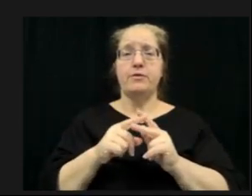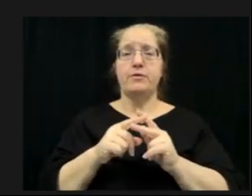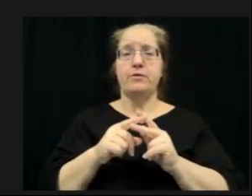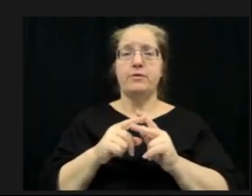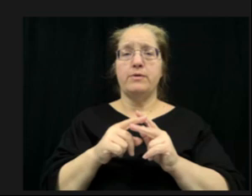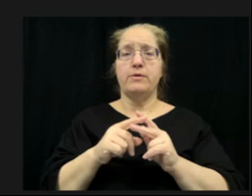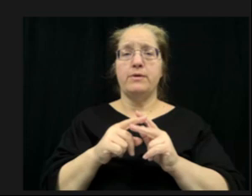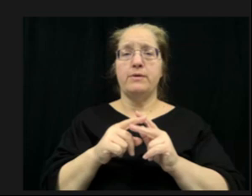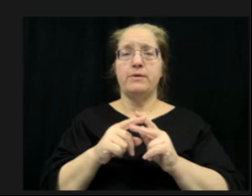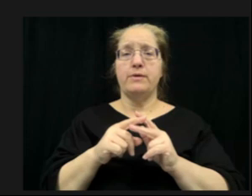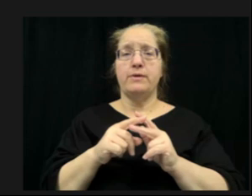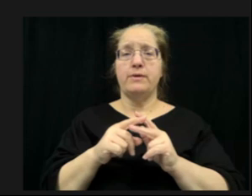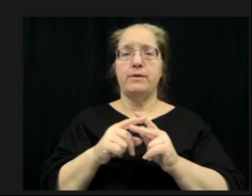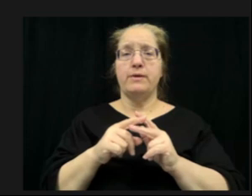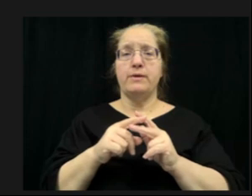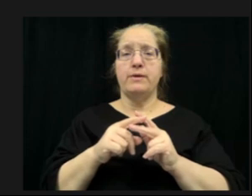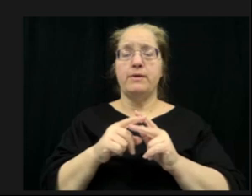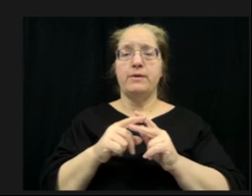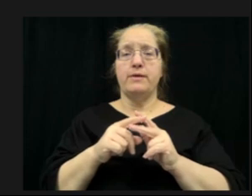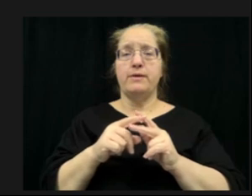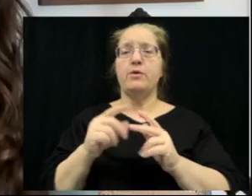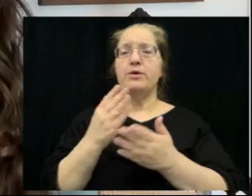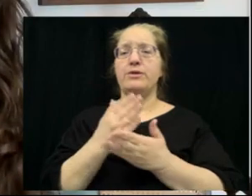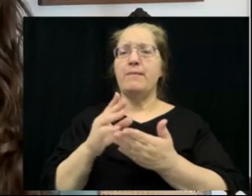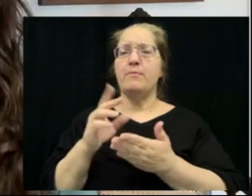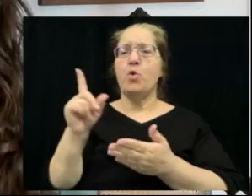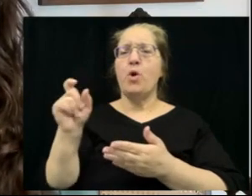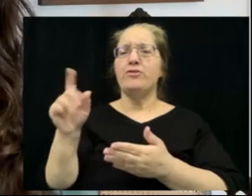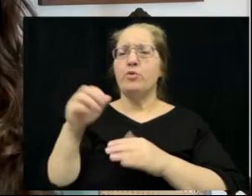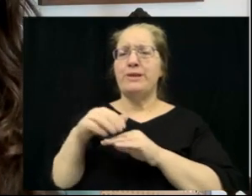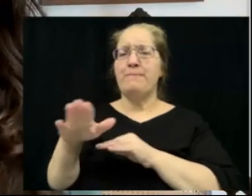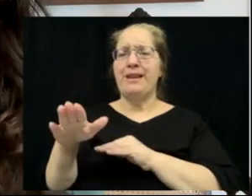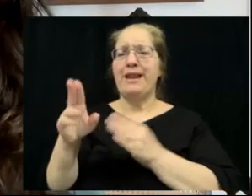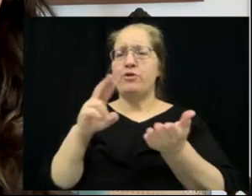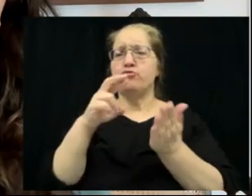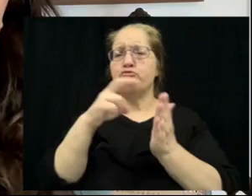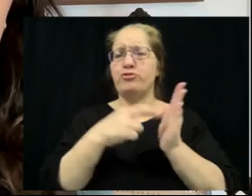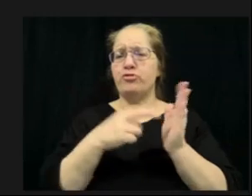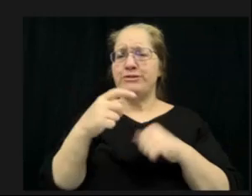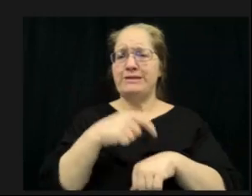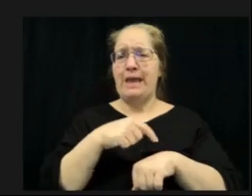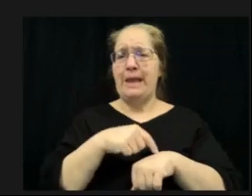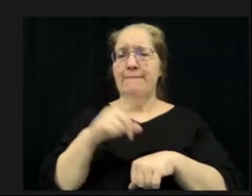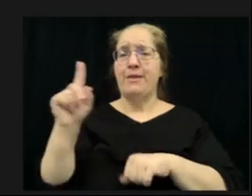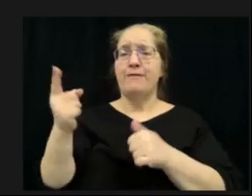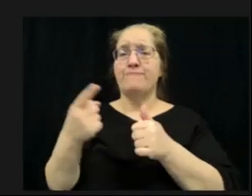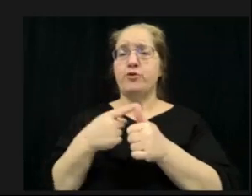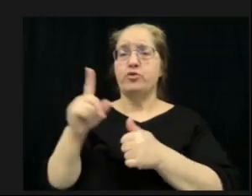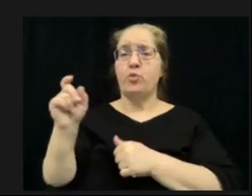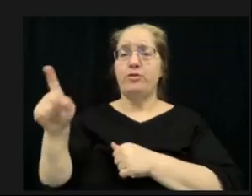submitted during the registration. Mm-hmm. So the first question